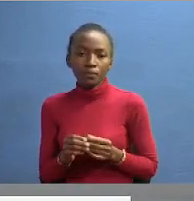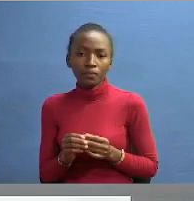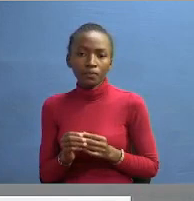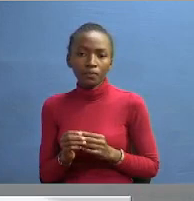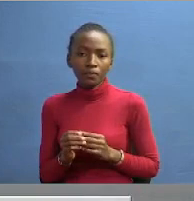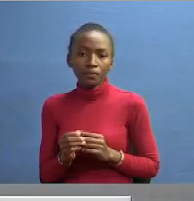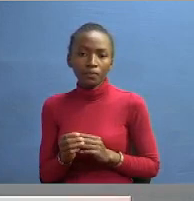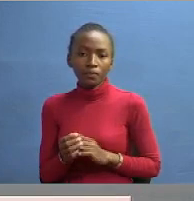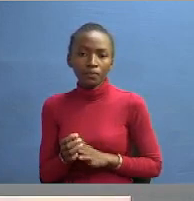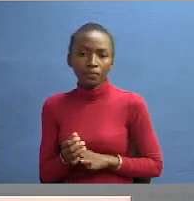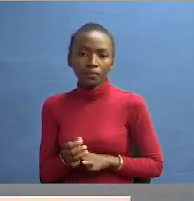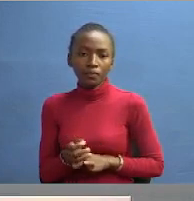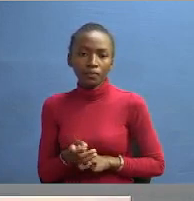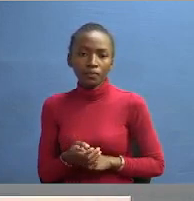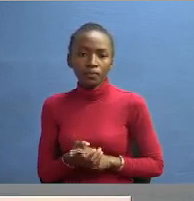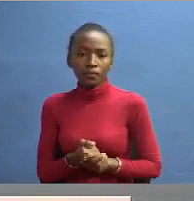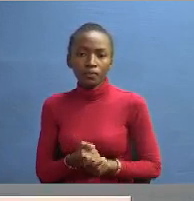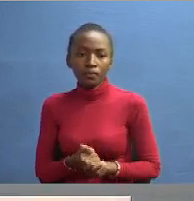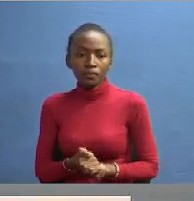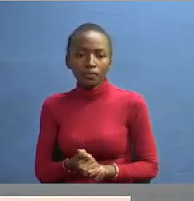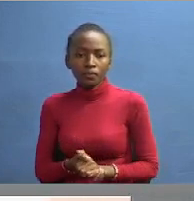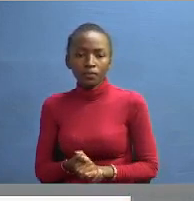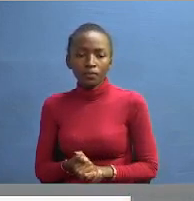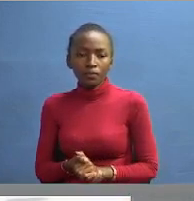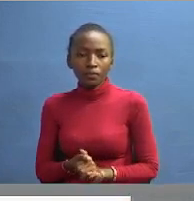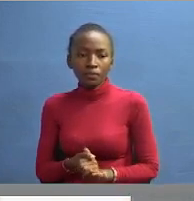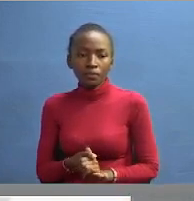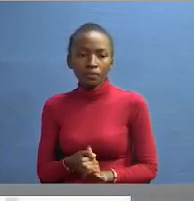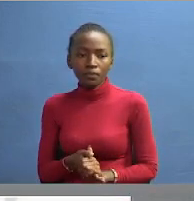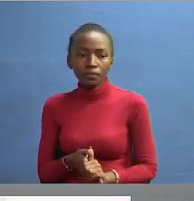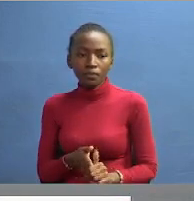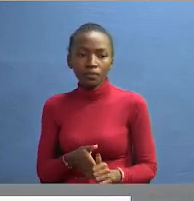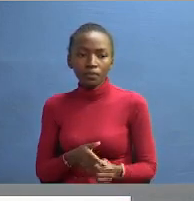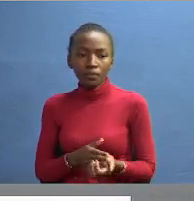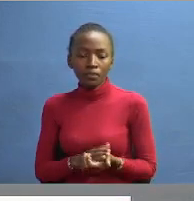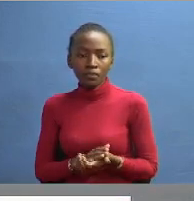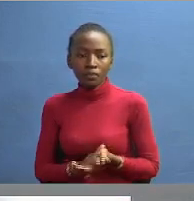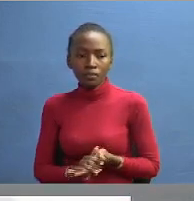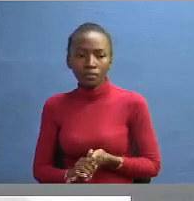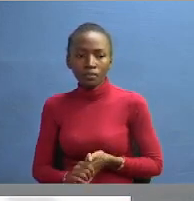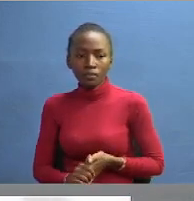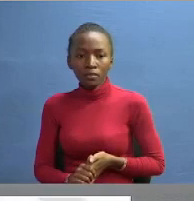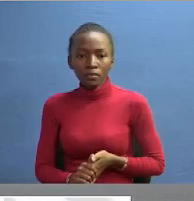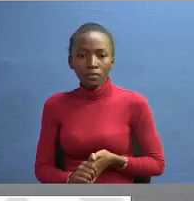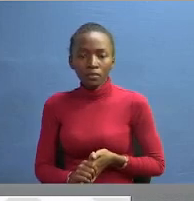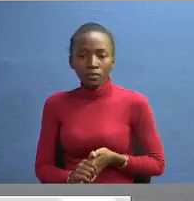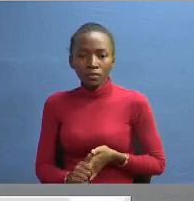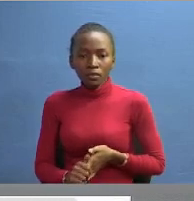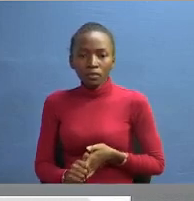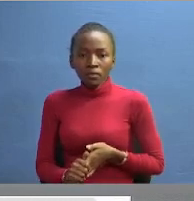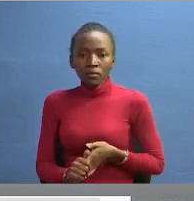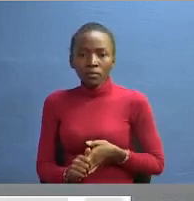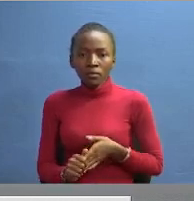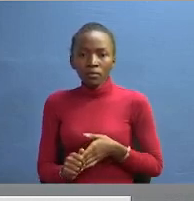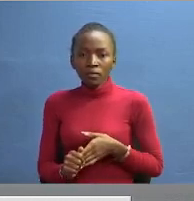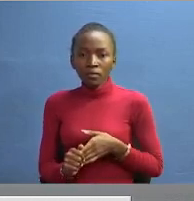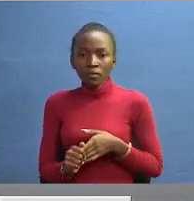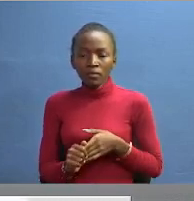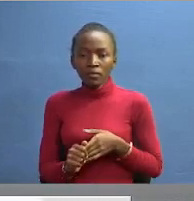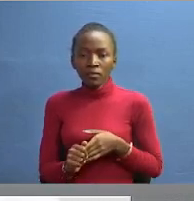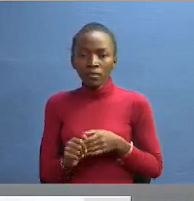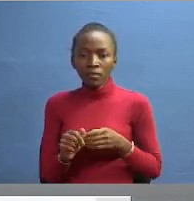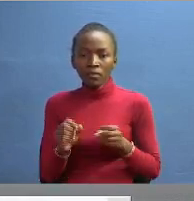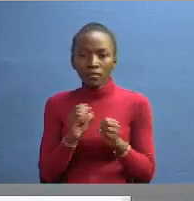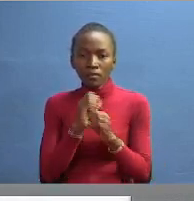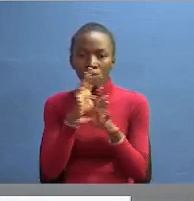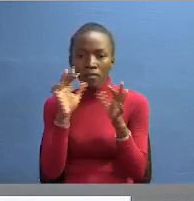quite handled that comprehensively. So, as it comes out clearly that really